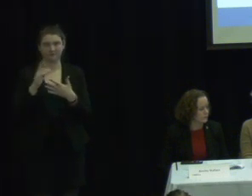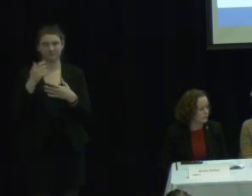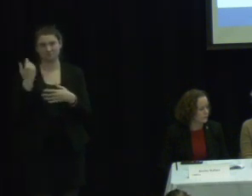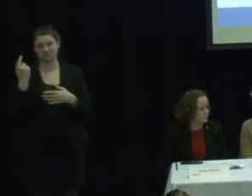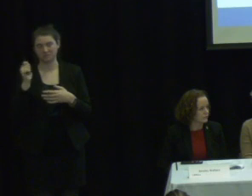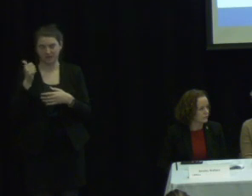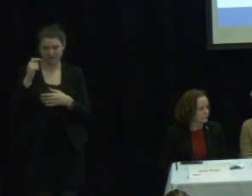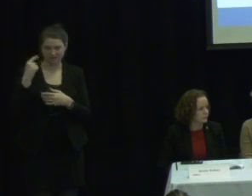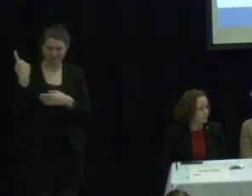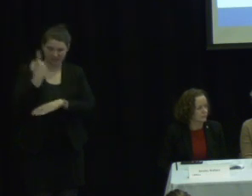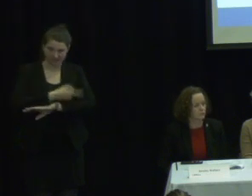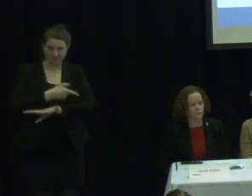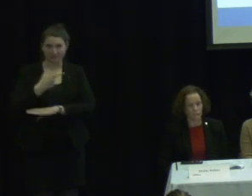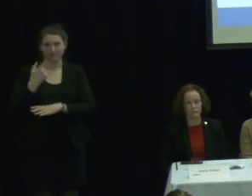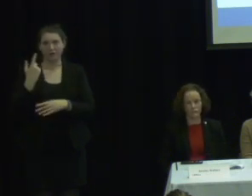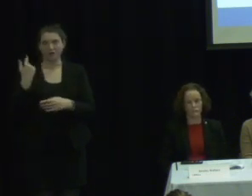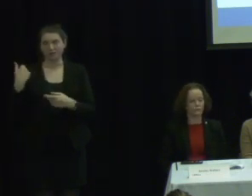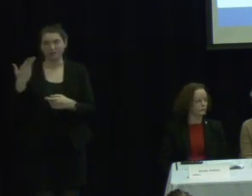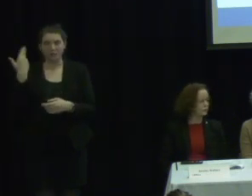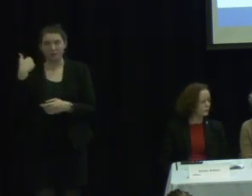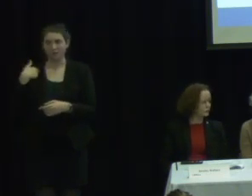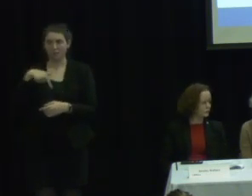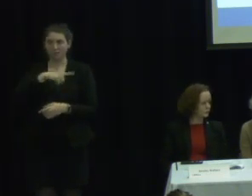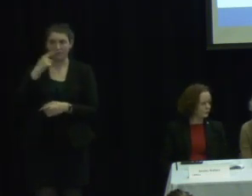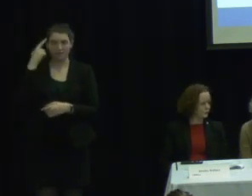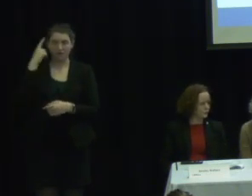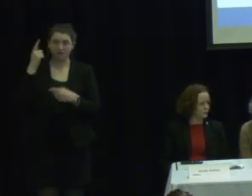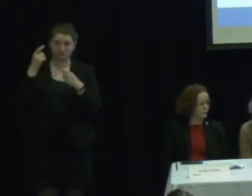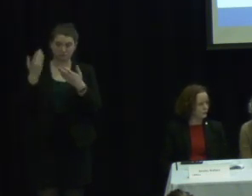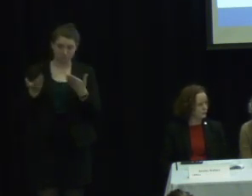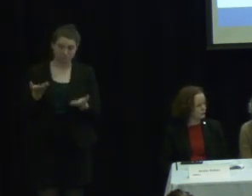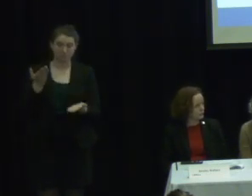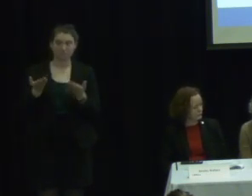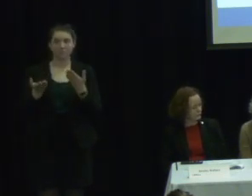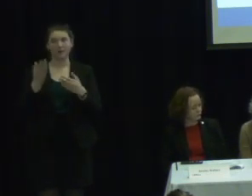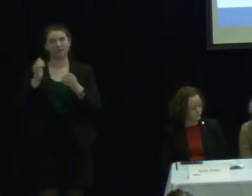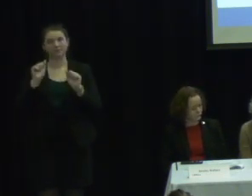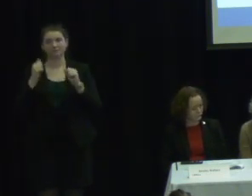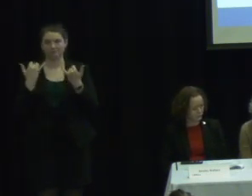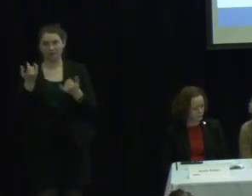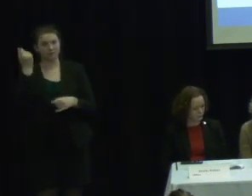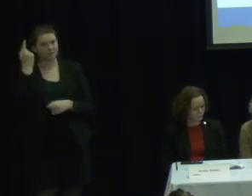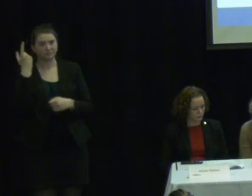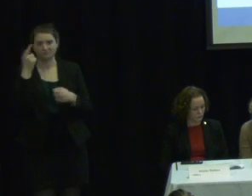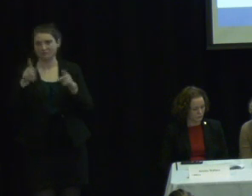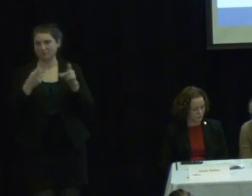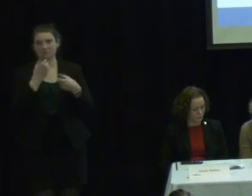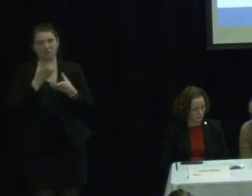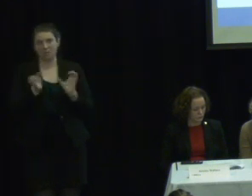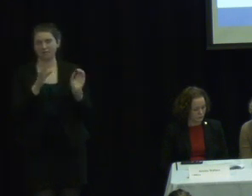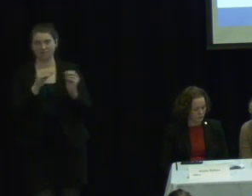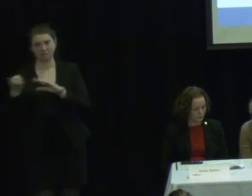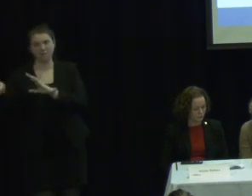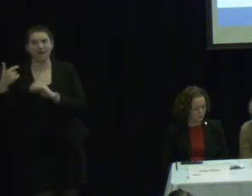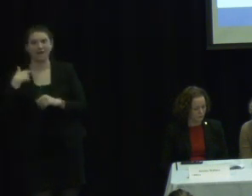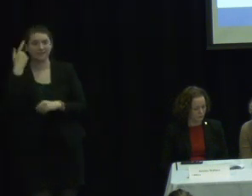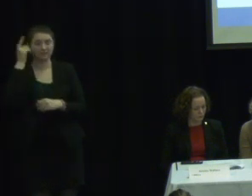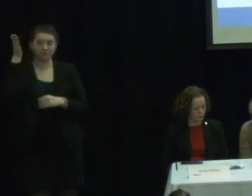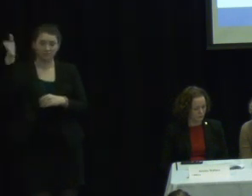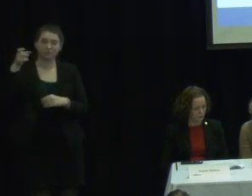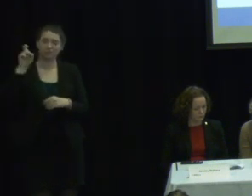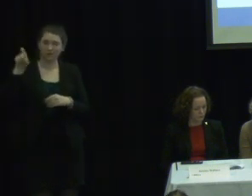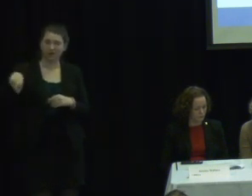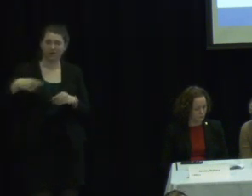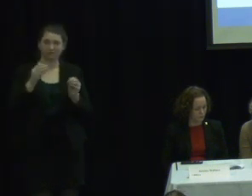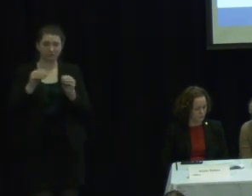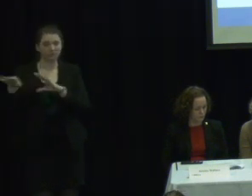We saw it as viable. I do think down the road, you will have to be prepared to relocate and move, because I do think Janine mentioned